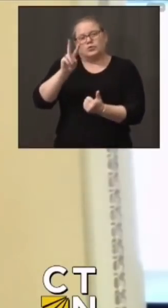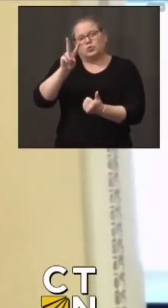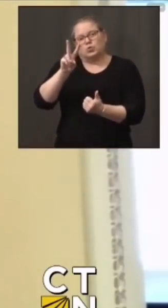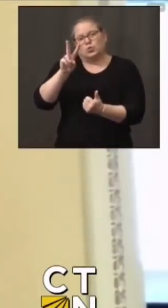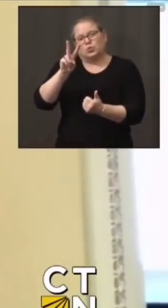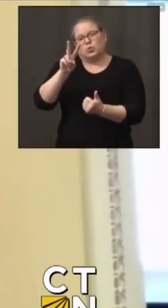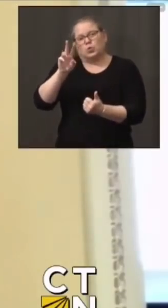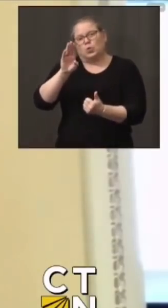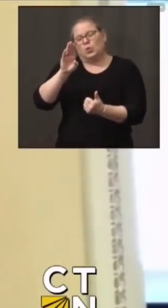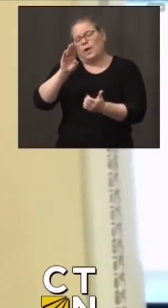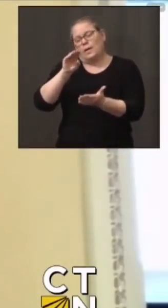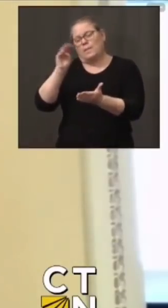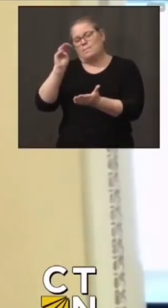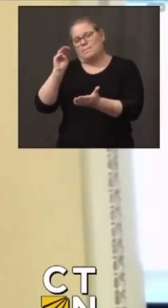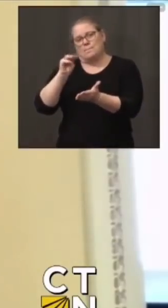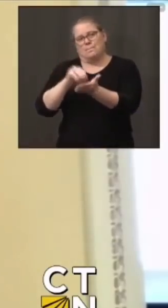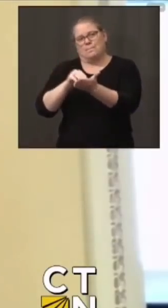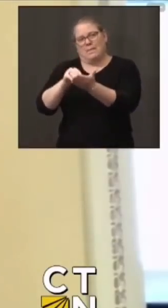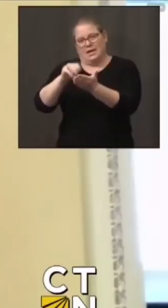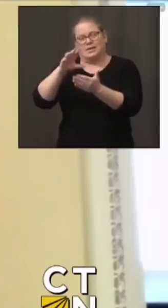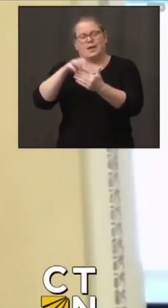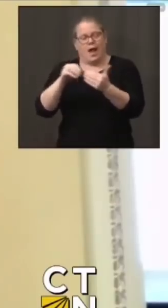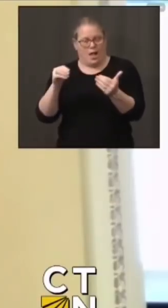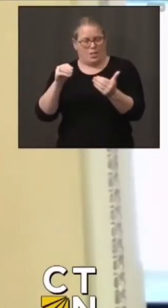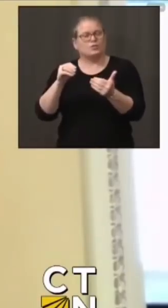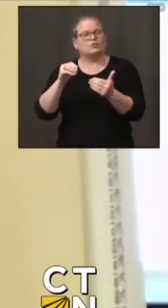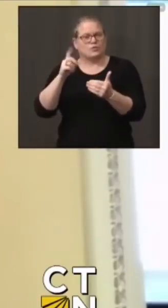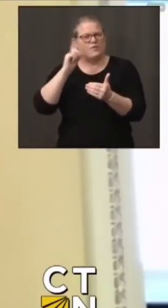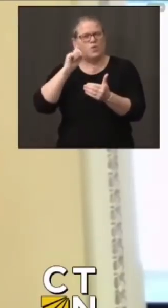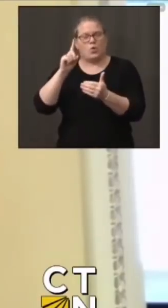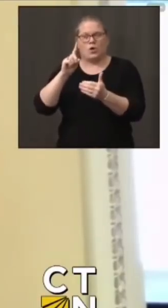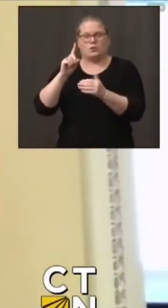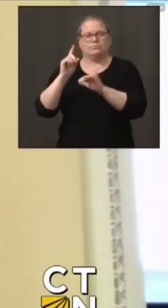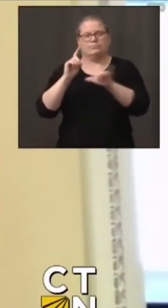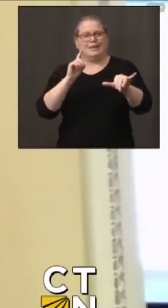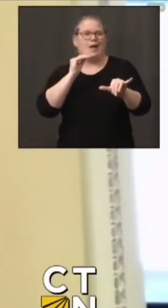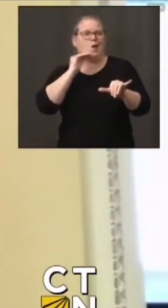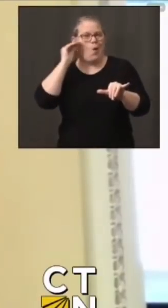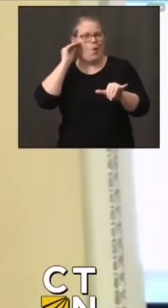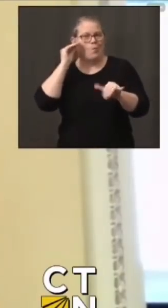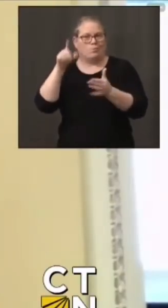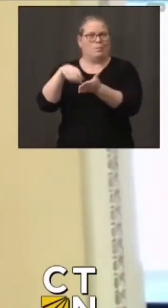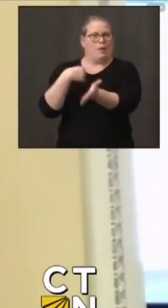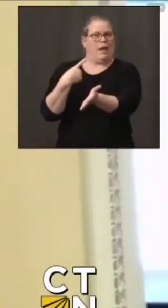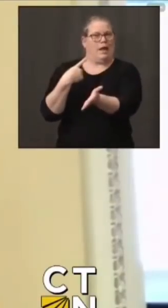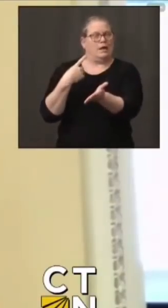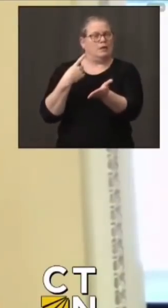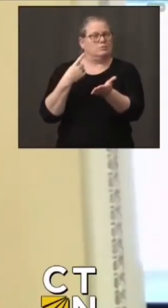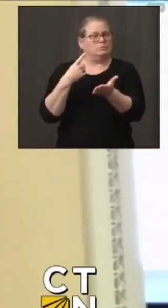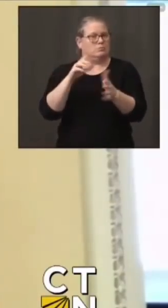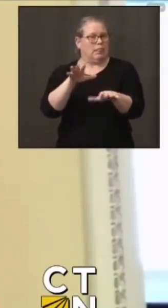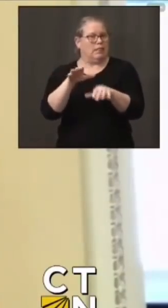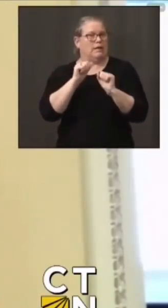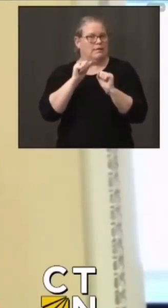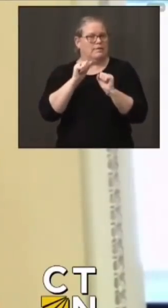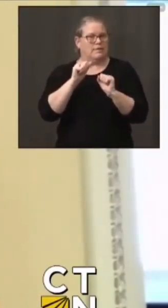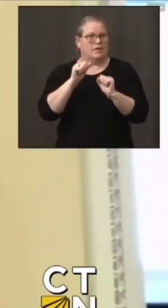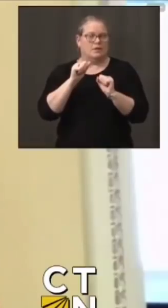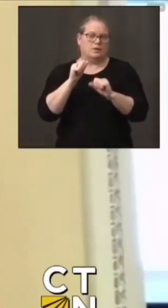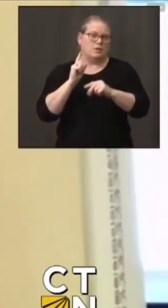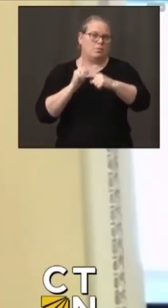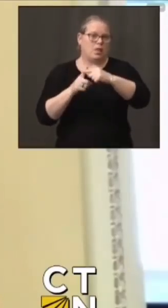the paid leave option, restores the enhanced federal unemployment insurance bump that provides an